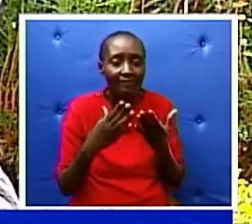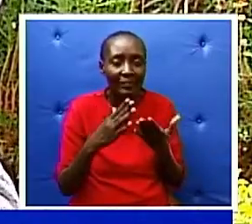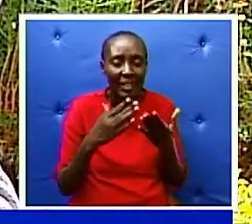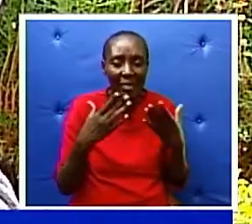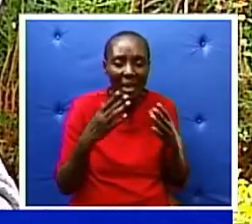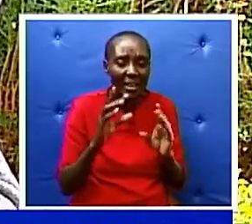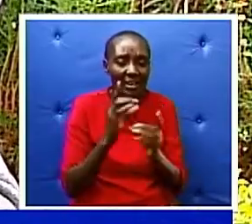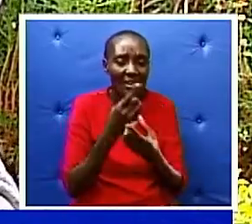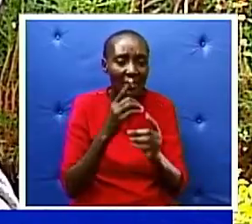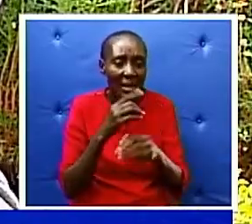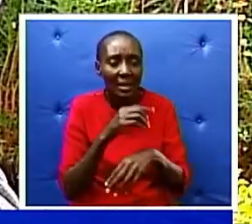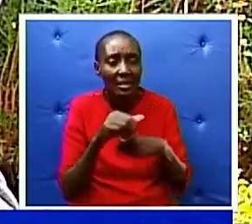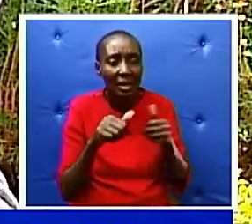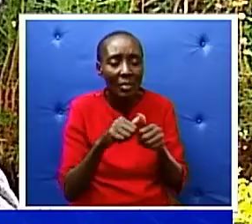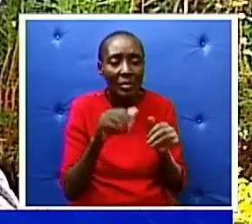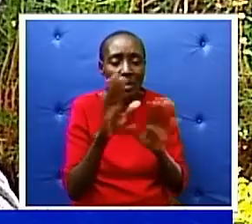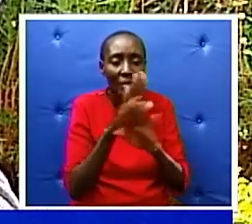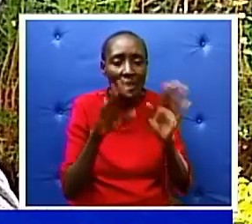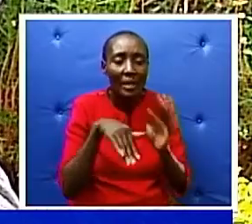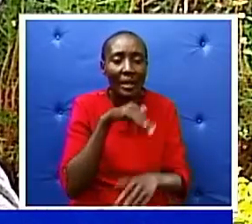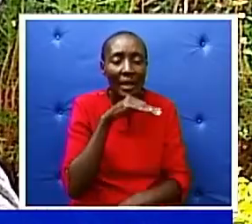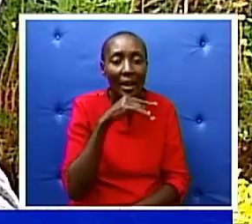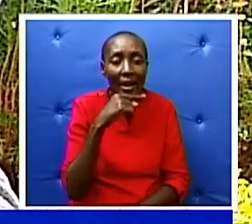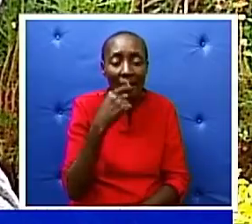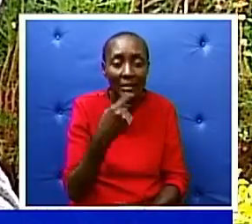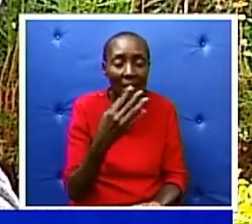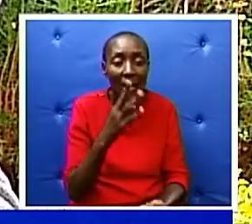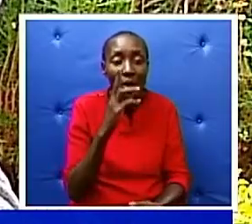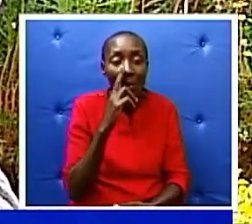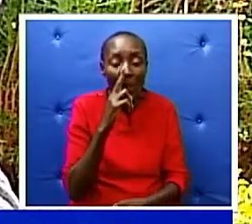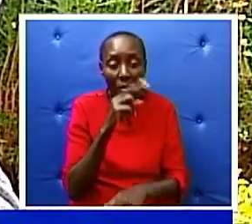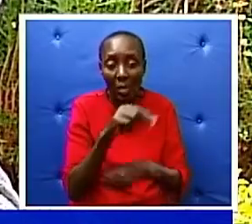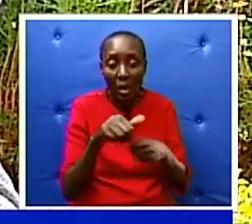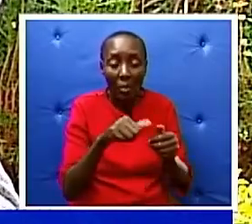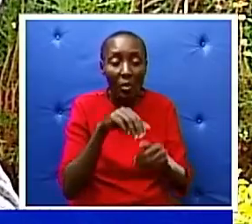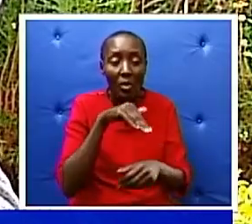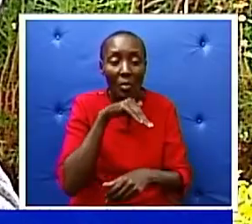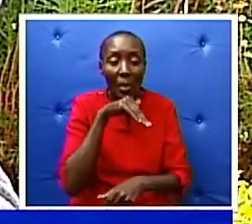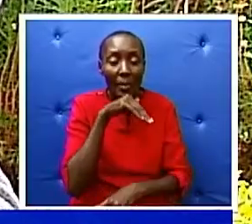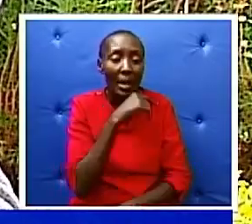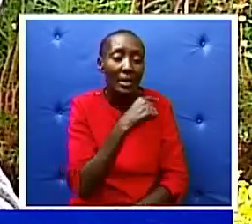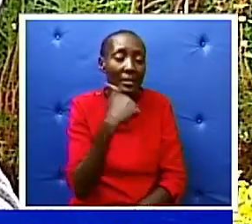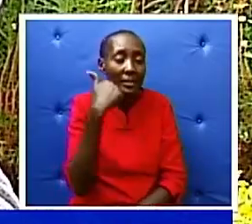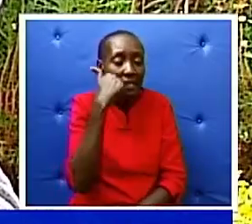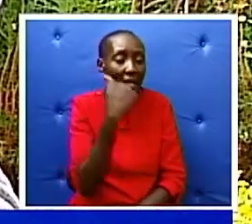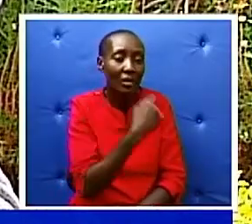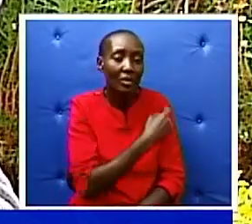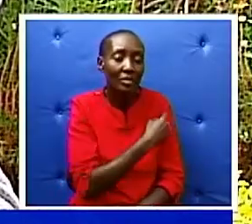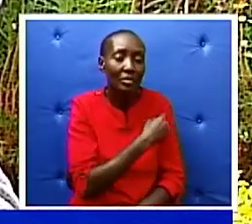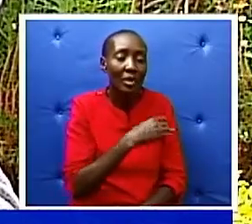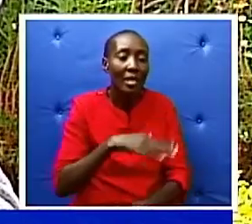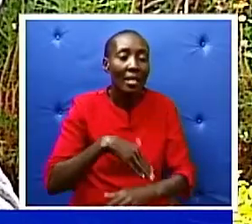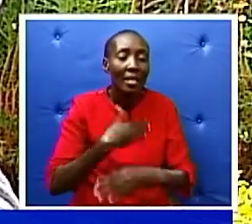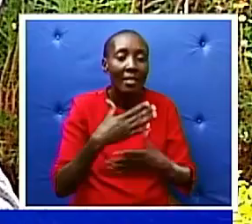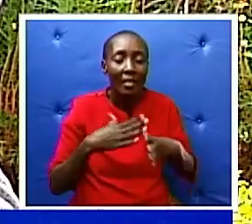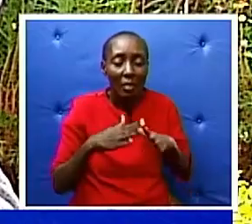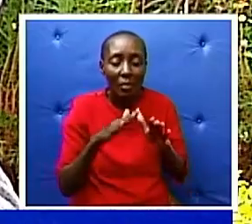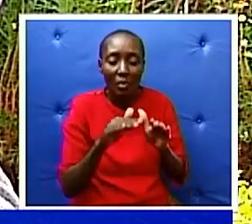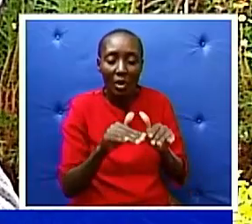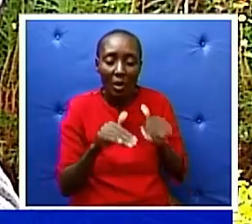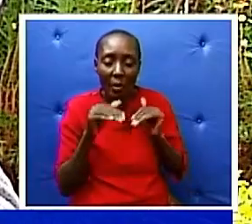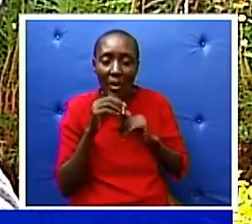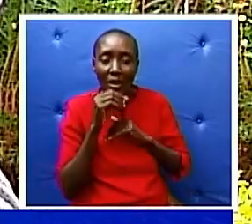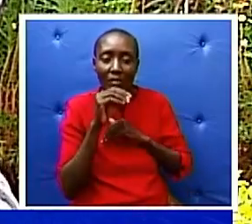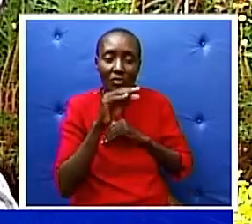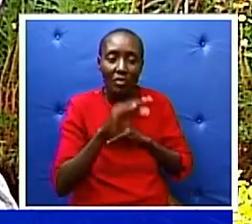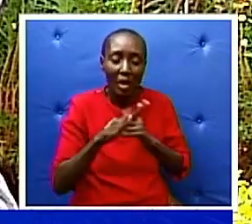joke about Baba is in hospital, and then all these Sererak people will wait for him to get